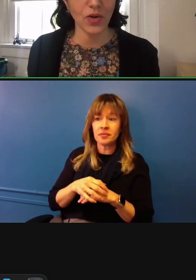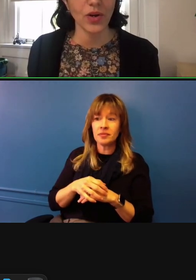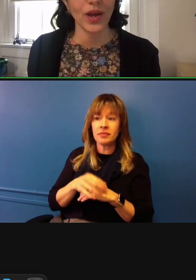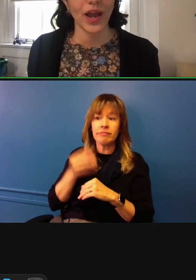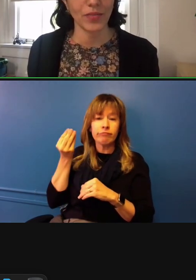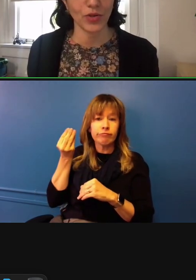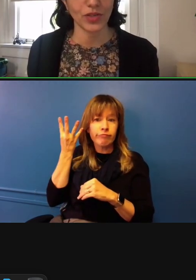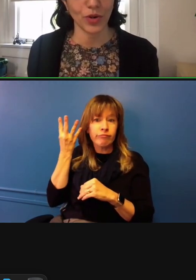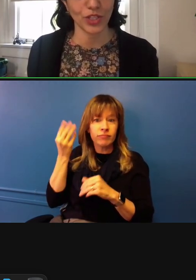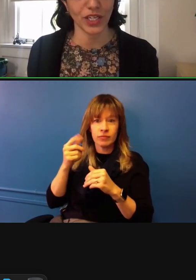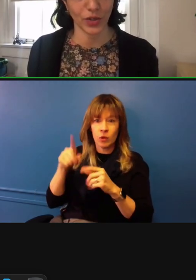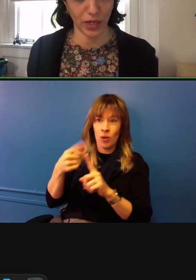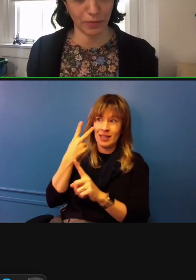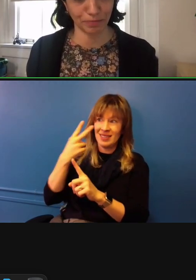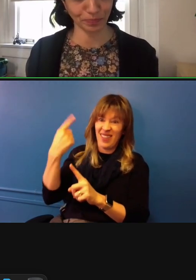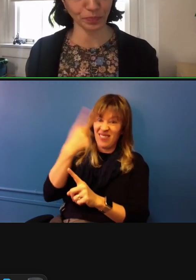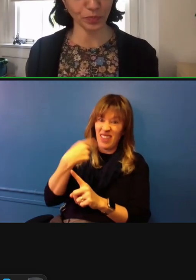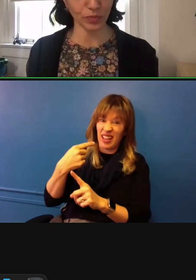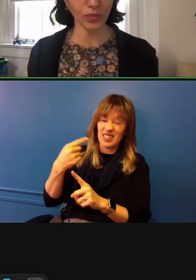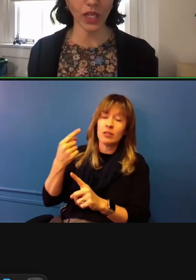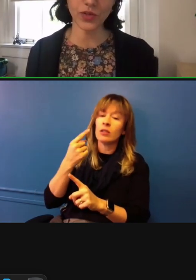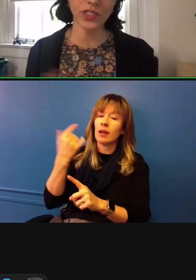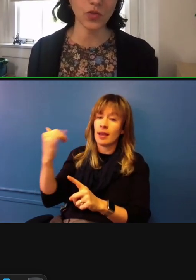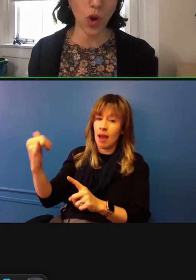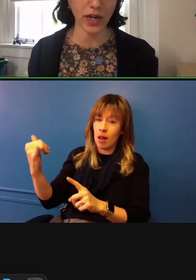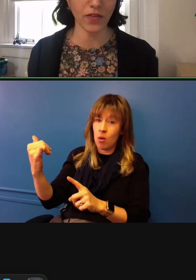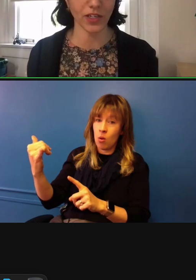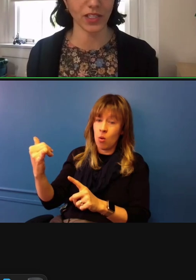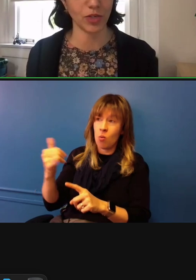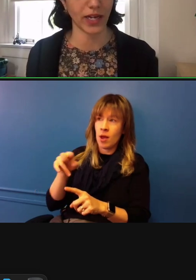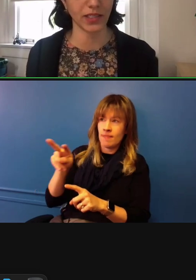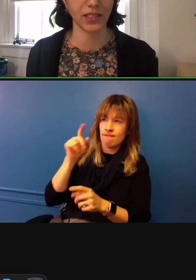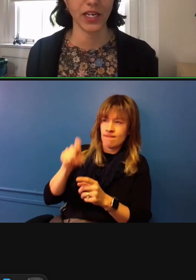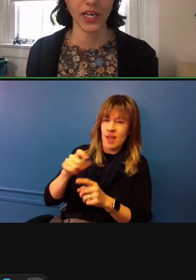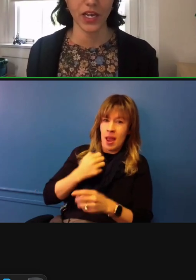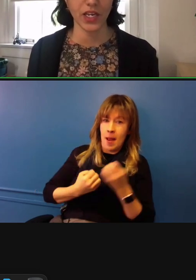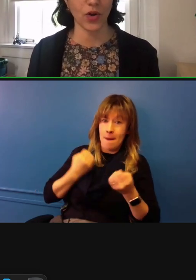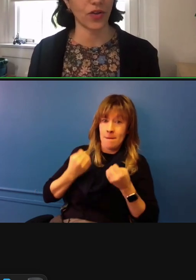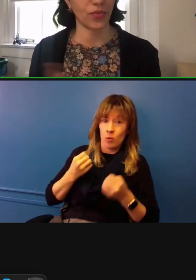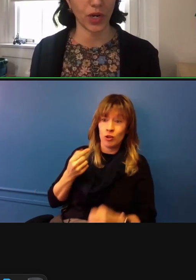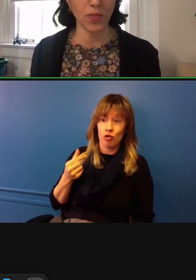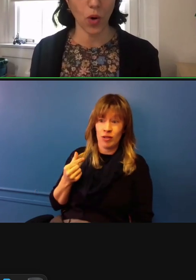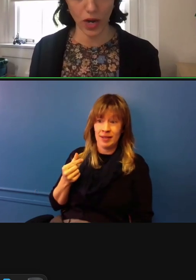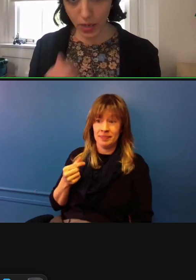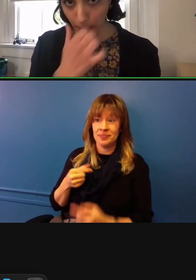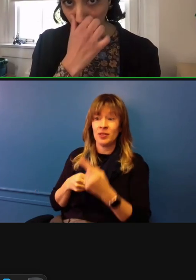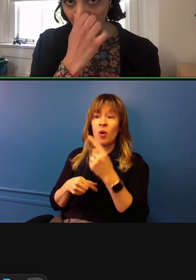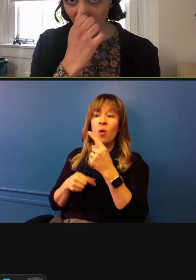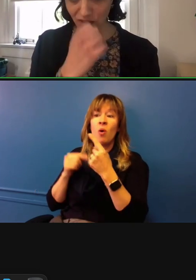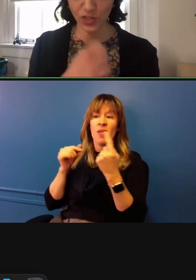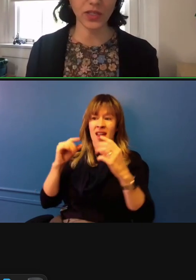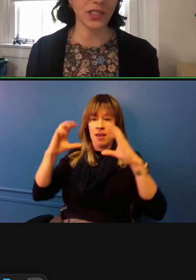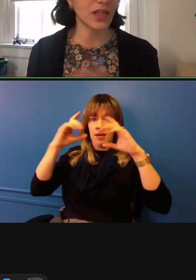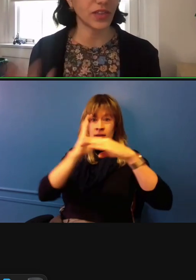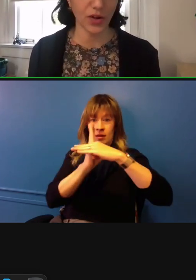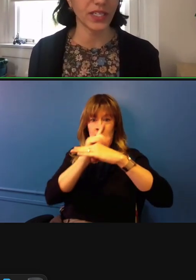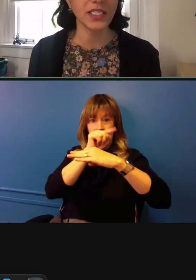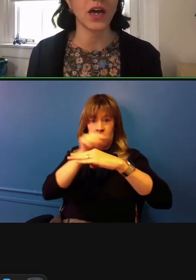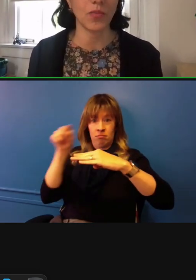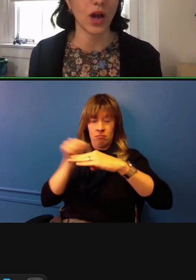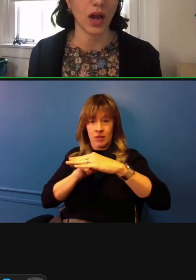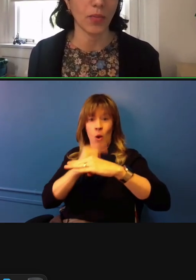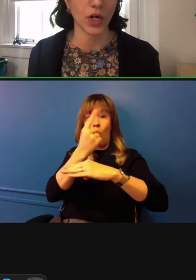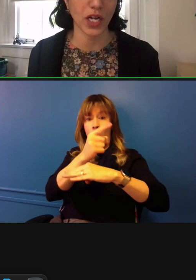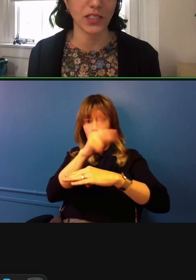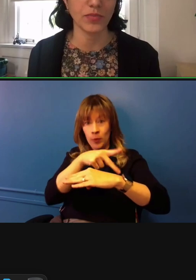in yellow, and most to motion in green. And so this is one of our subjects. Here are three more. And so you can see that there